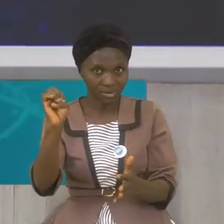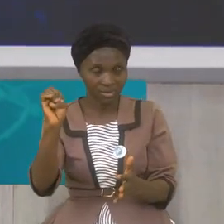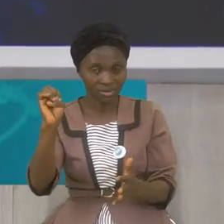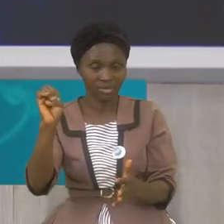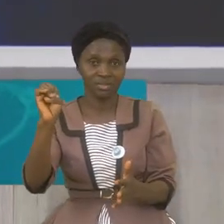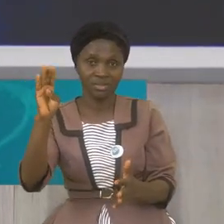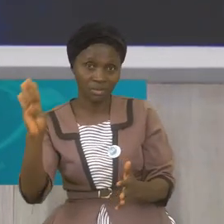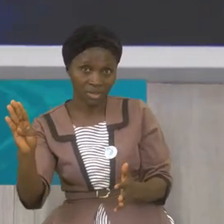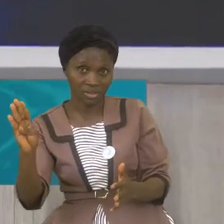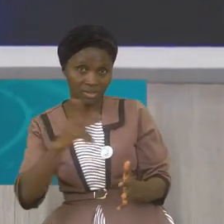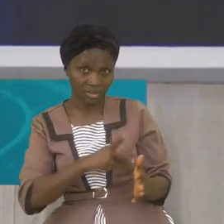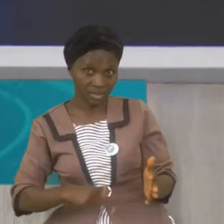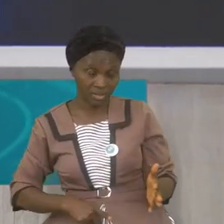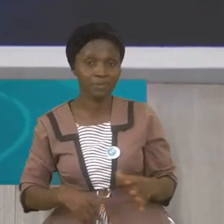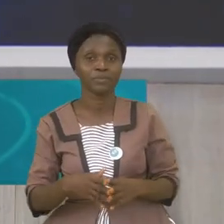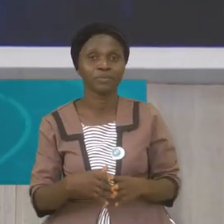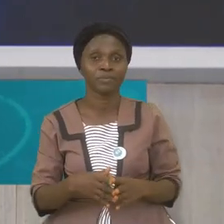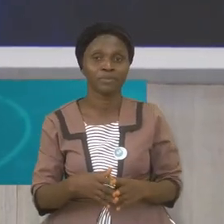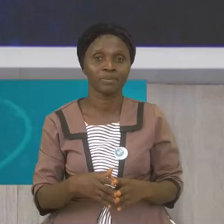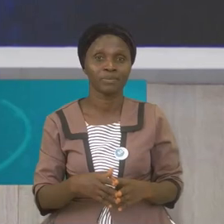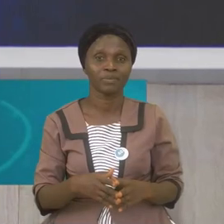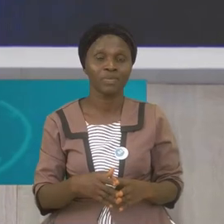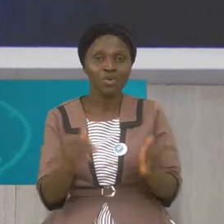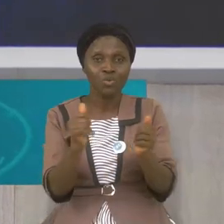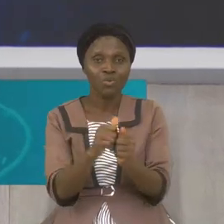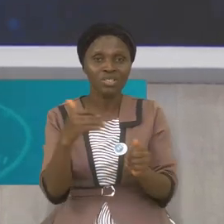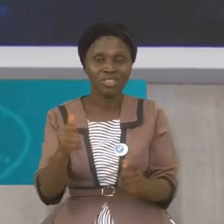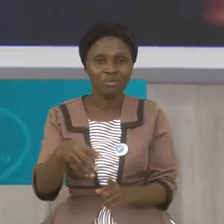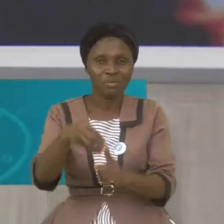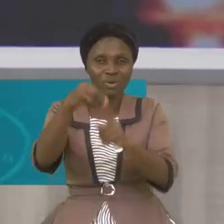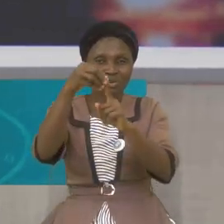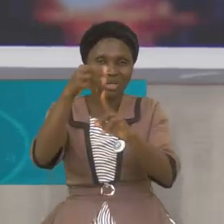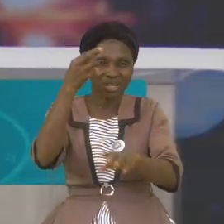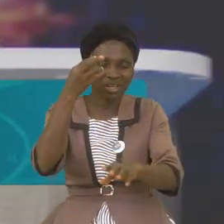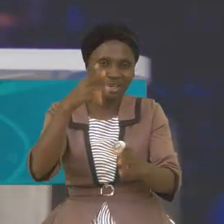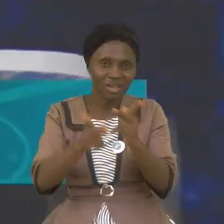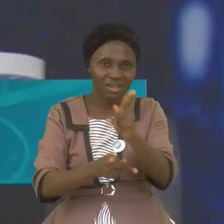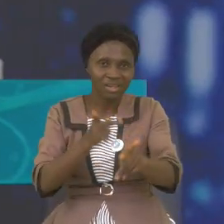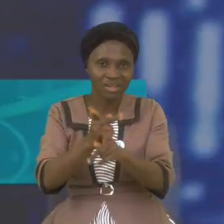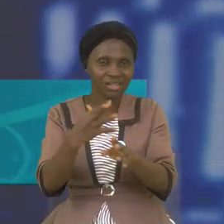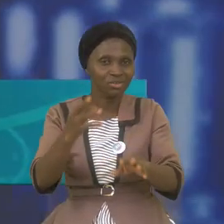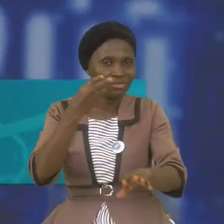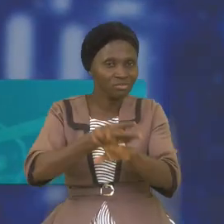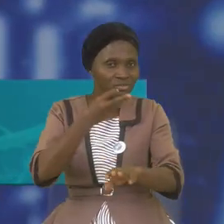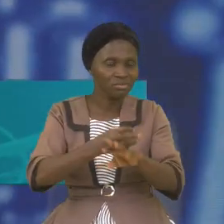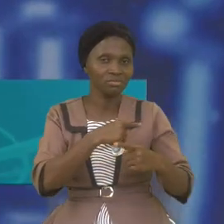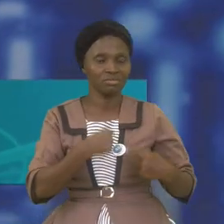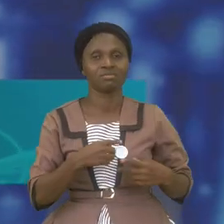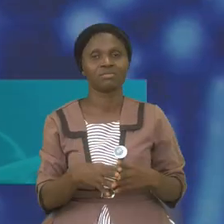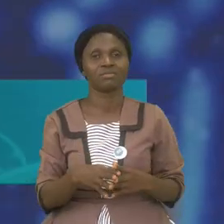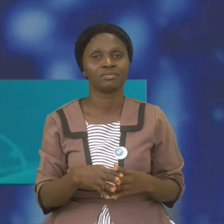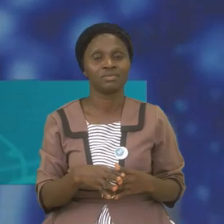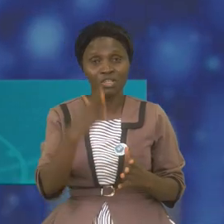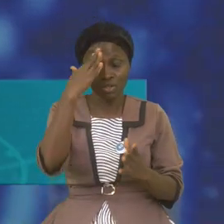peculiar kind of hardness. You know, when God had been speaking to